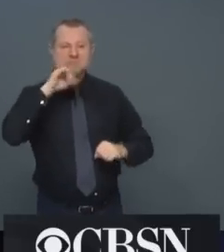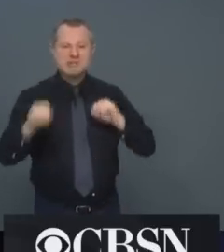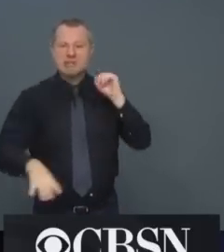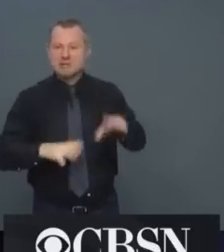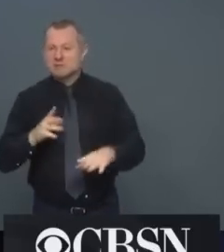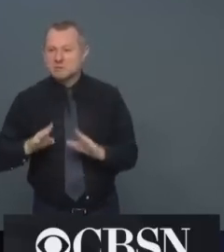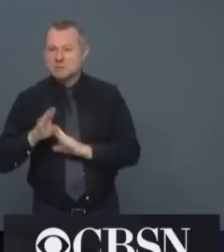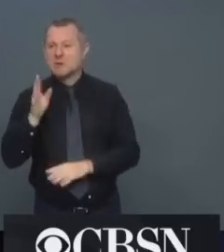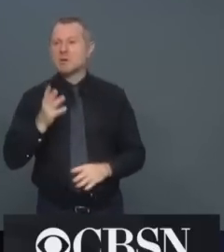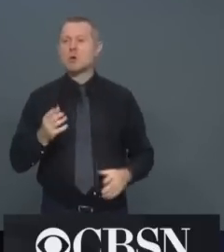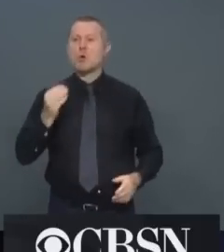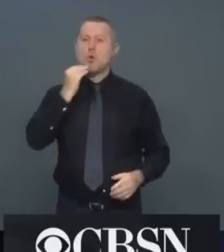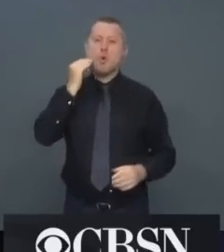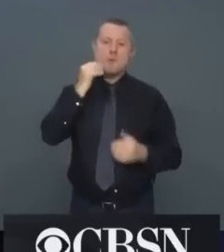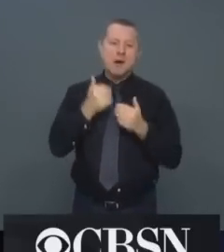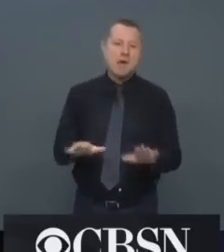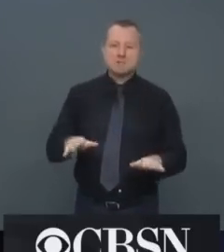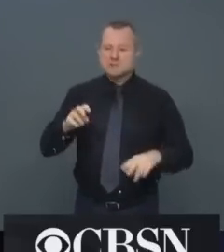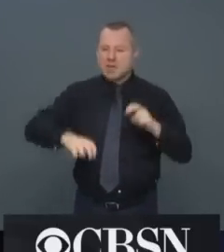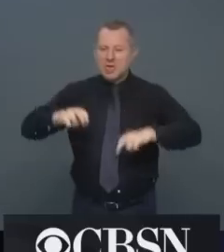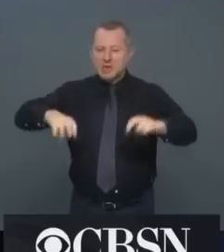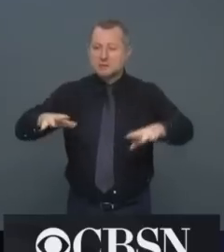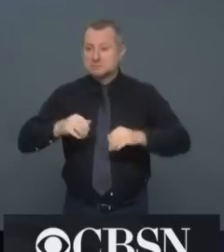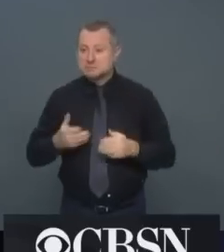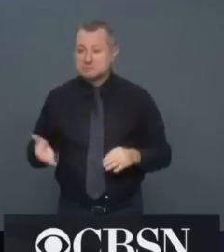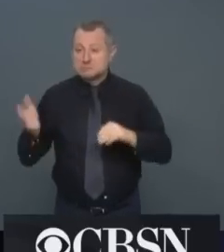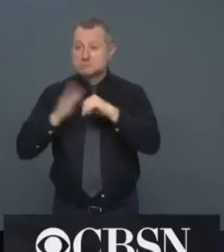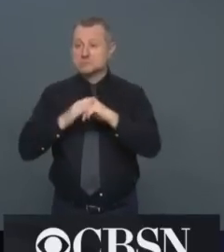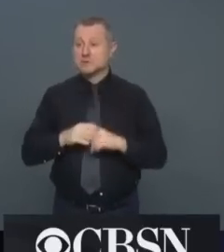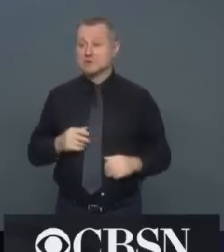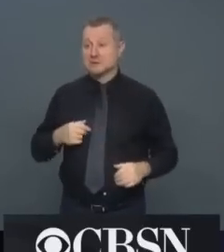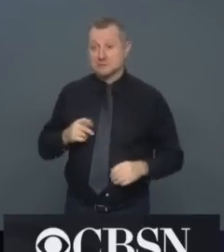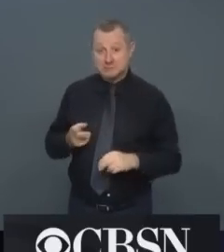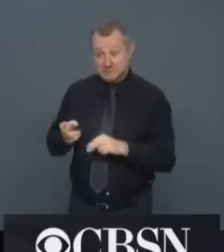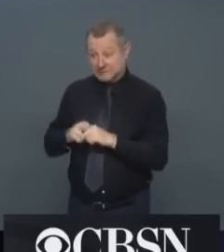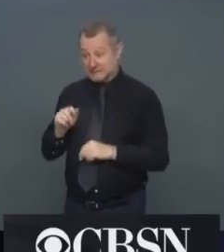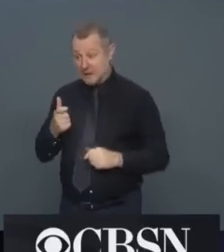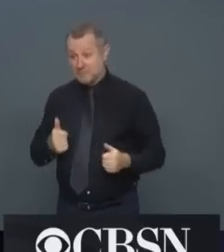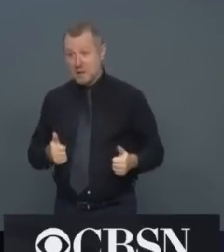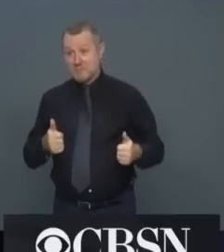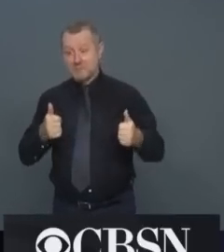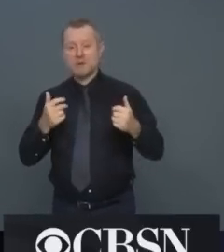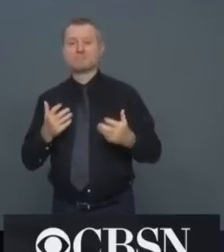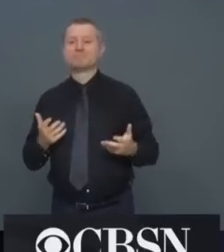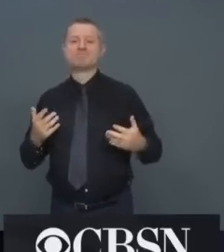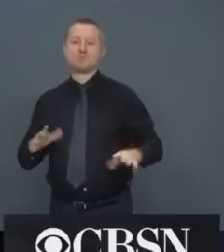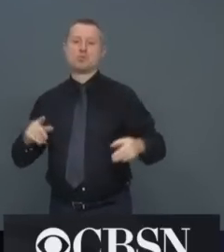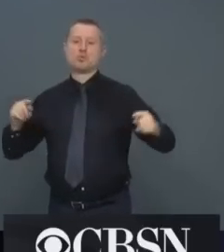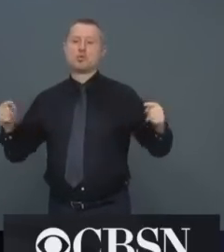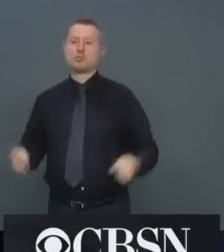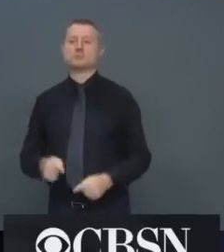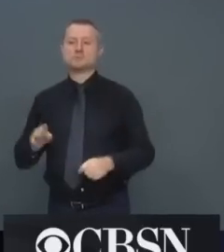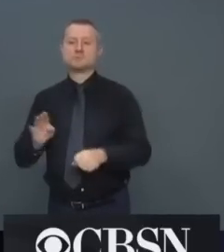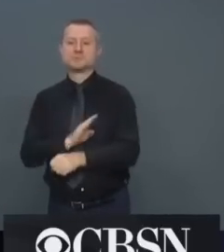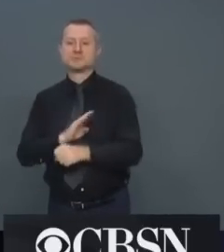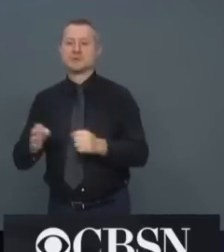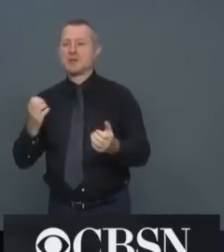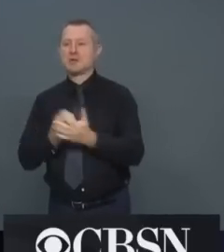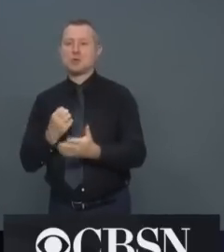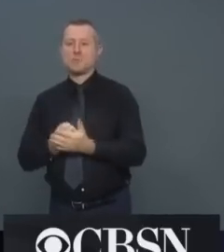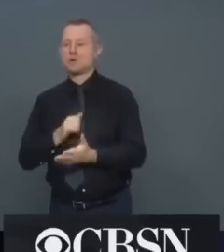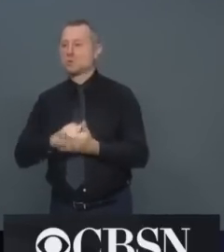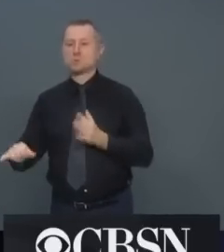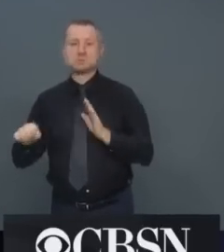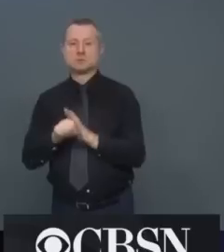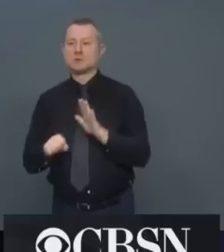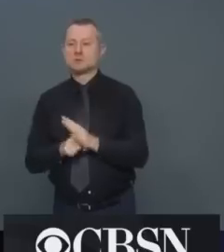And increasing taxes can't be good for the overall business environment. So